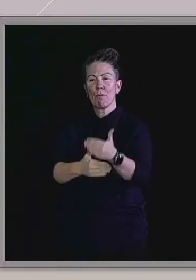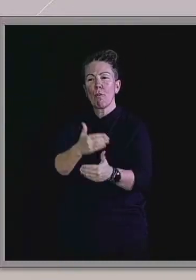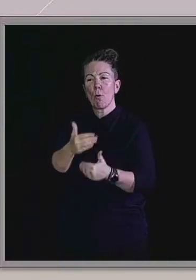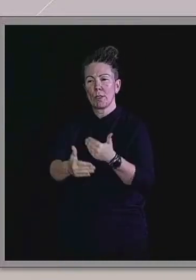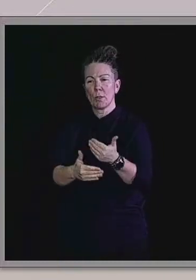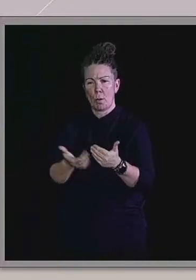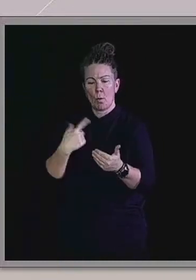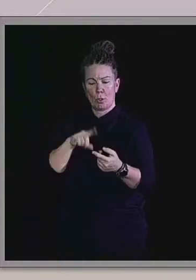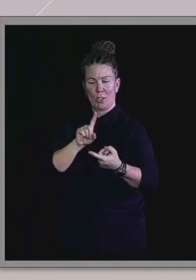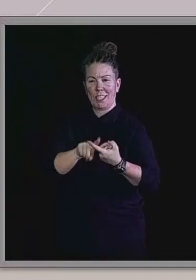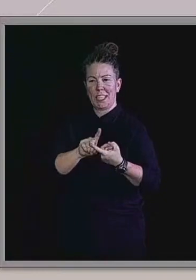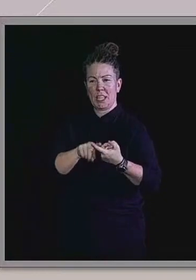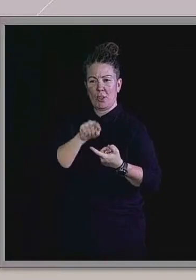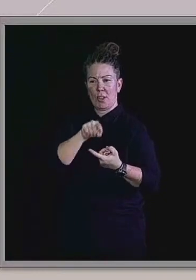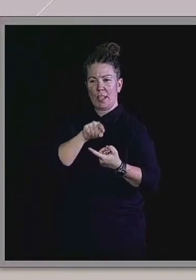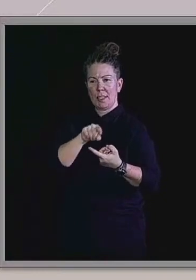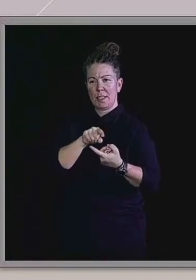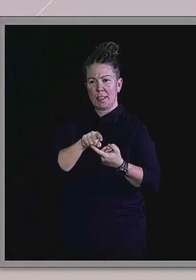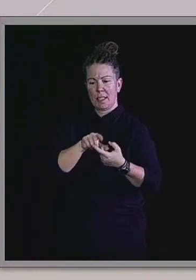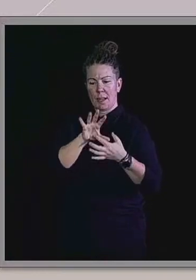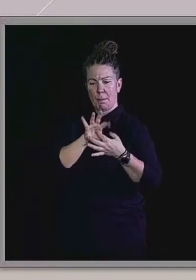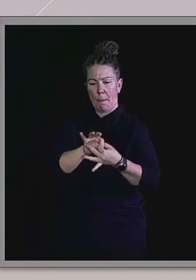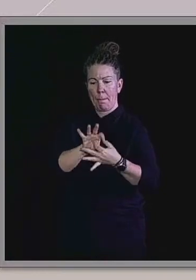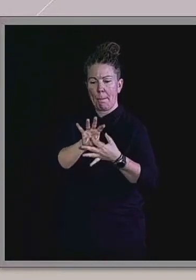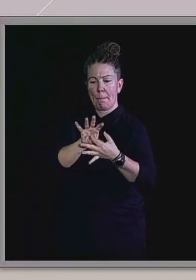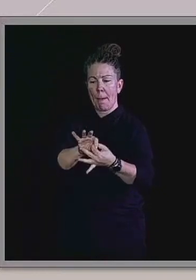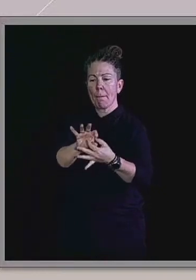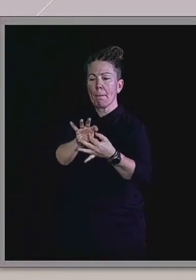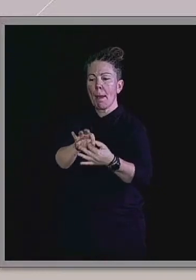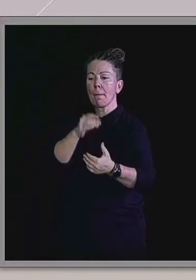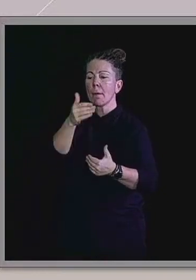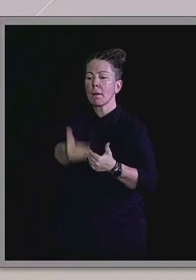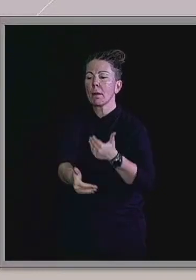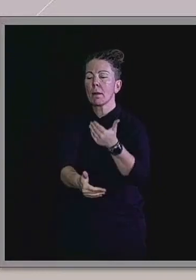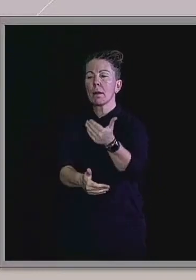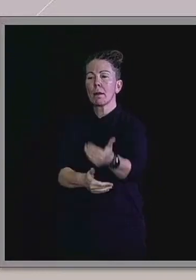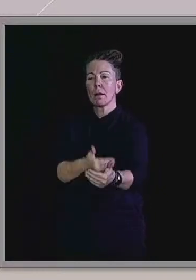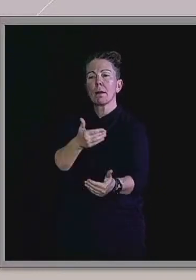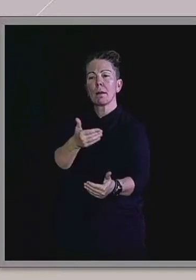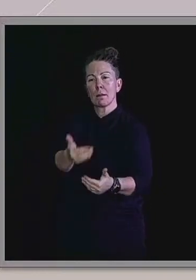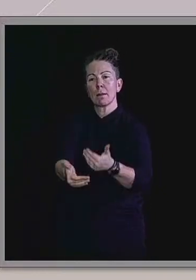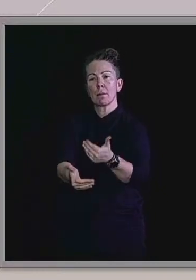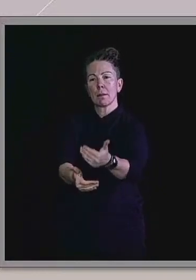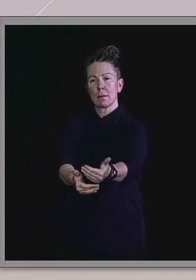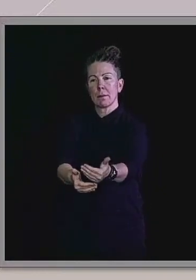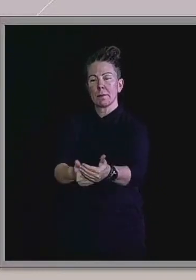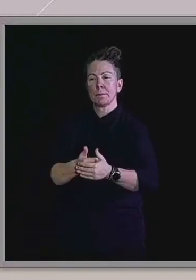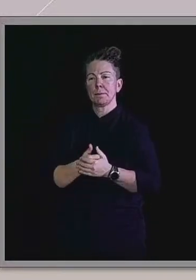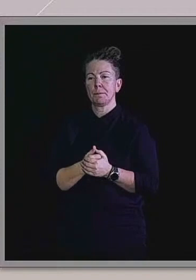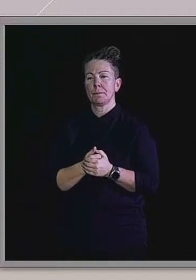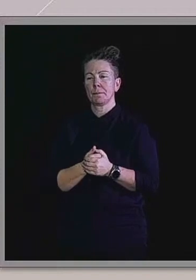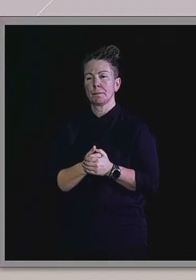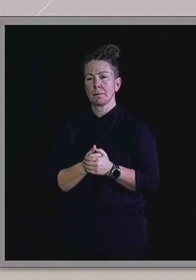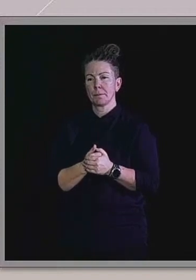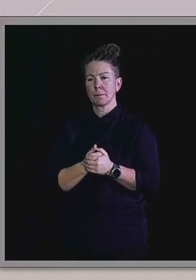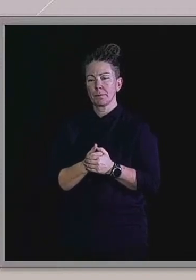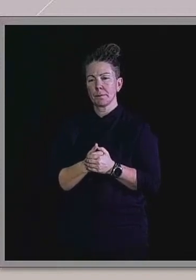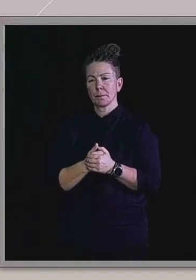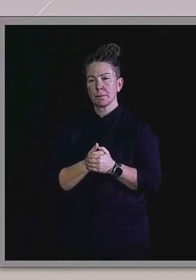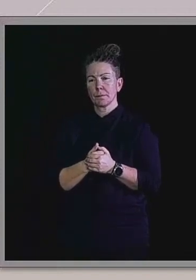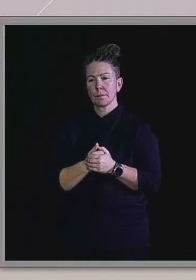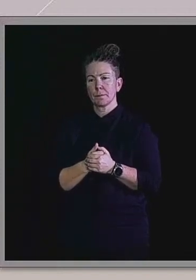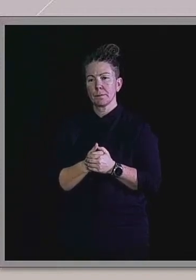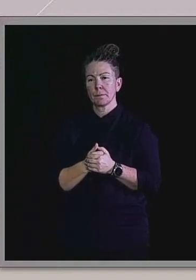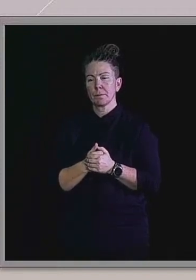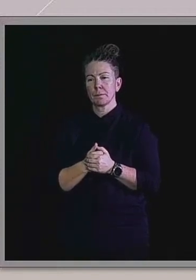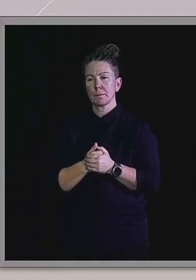continue having that to be the lasting effect, I think, for the next generation to also hold on to and take forward as well for the next generation,